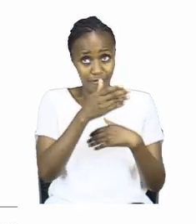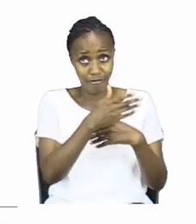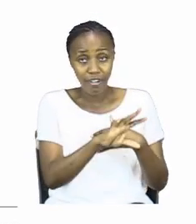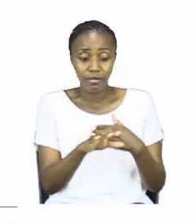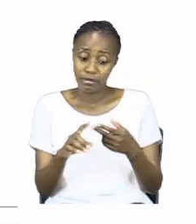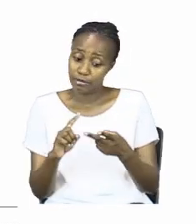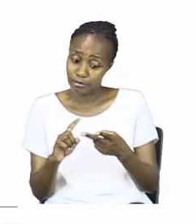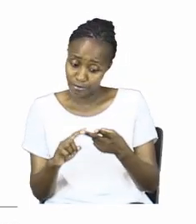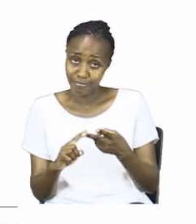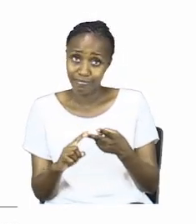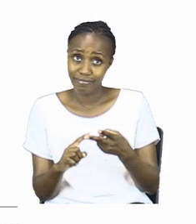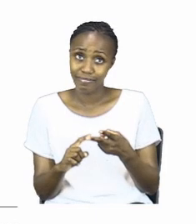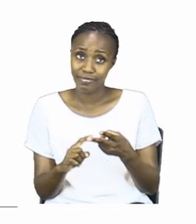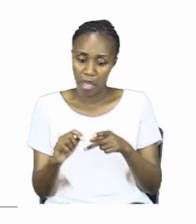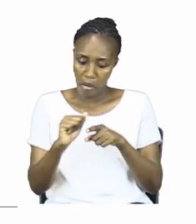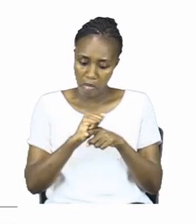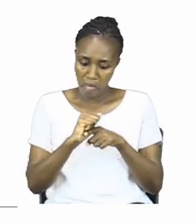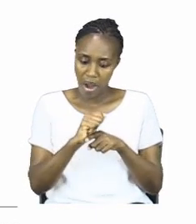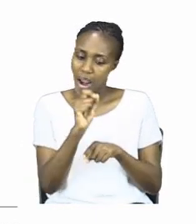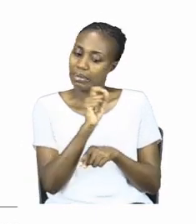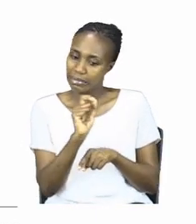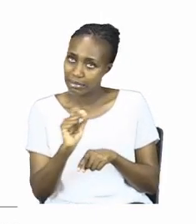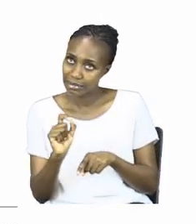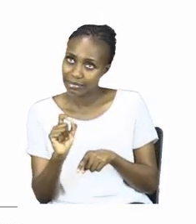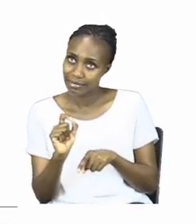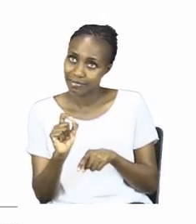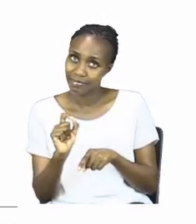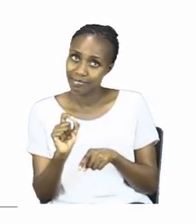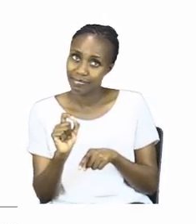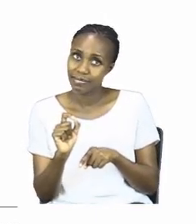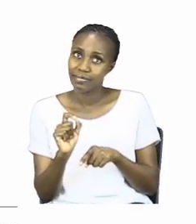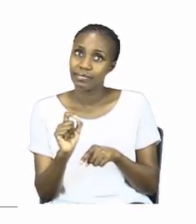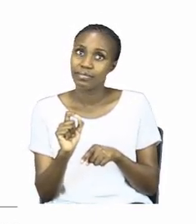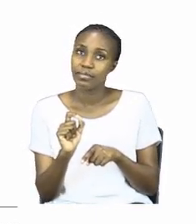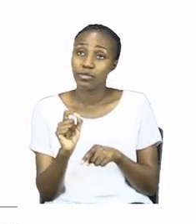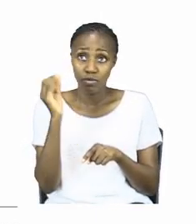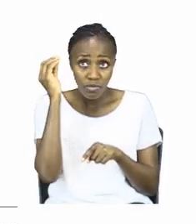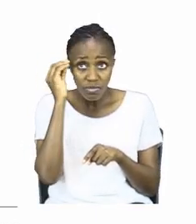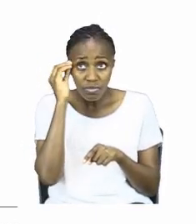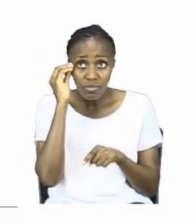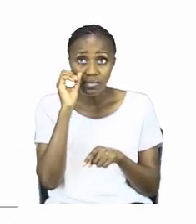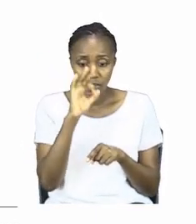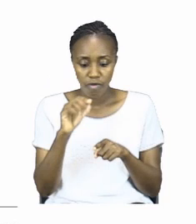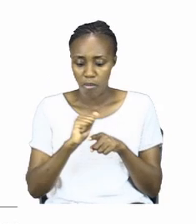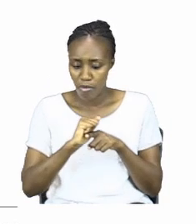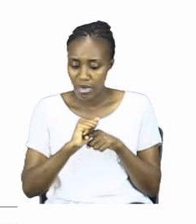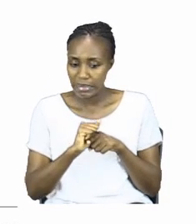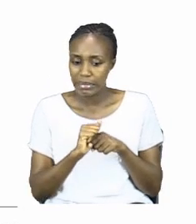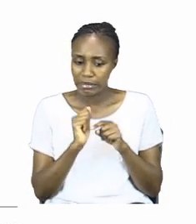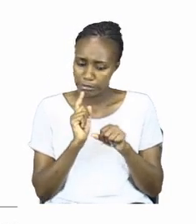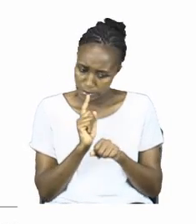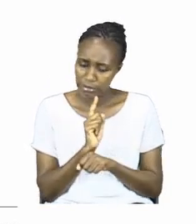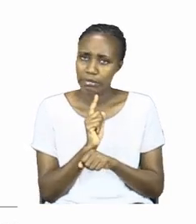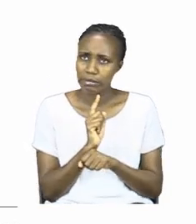3 times, you can move to the tracing. Please, there are rules for tracing that you need to follow. First one